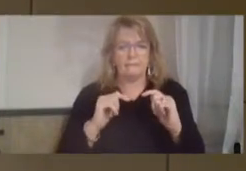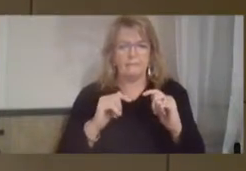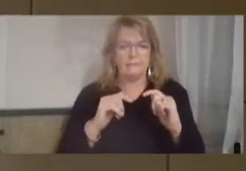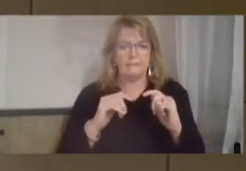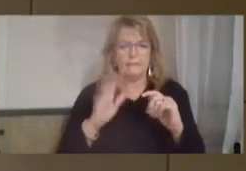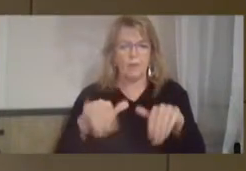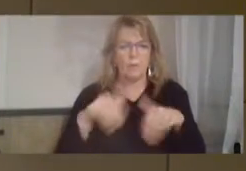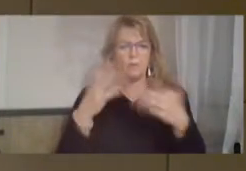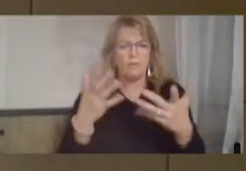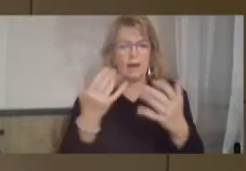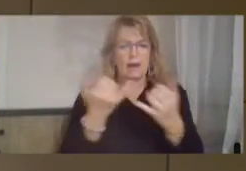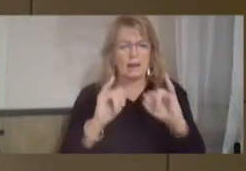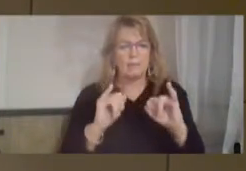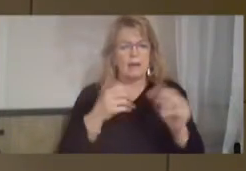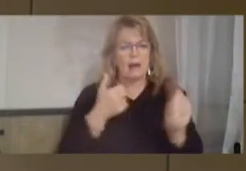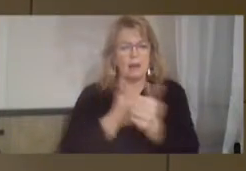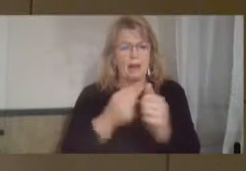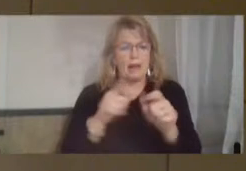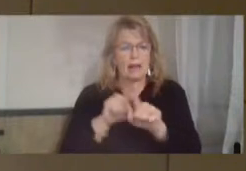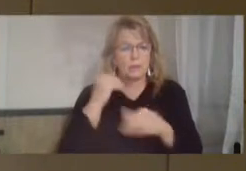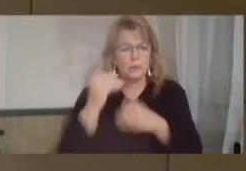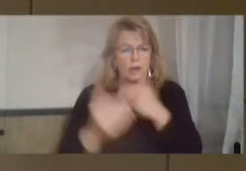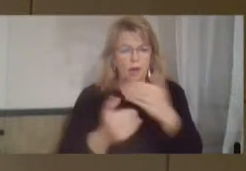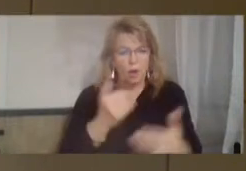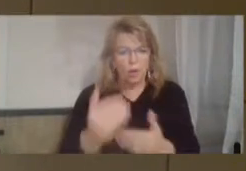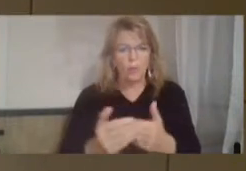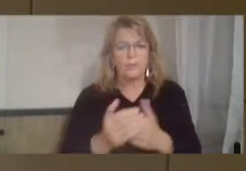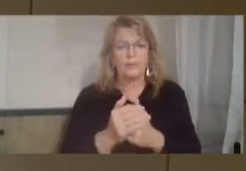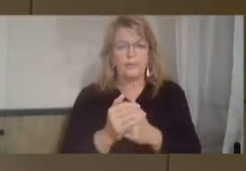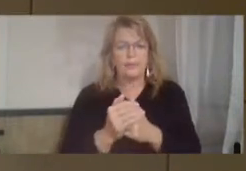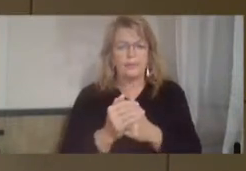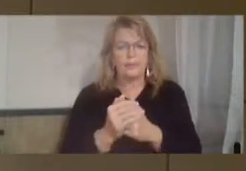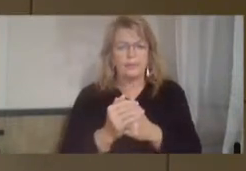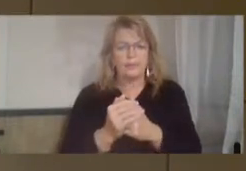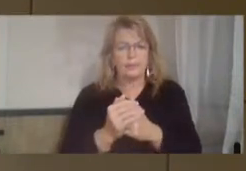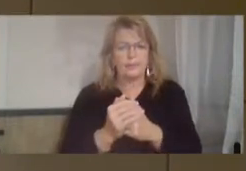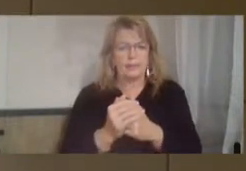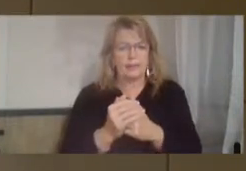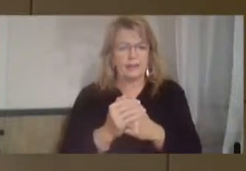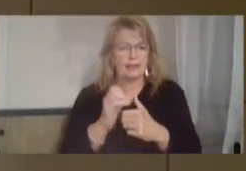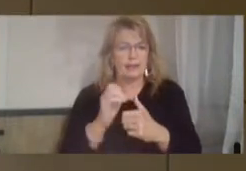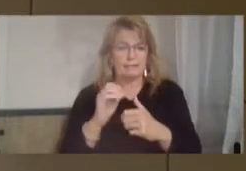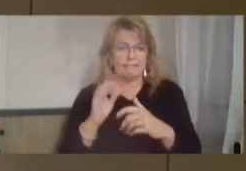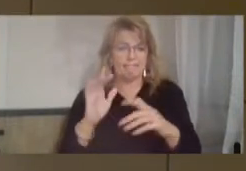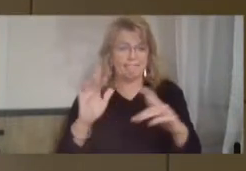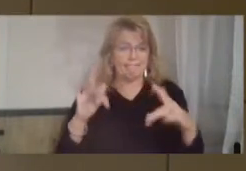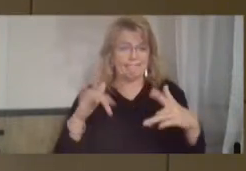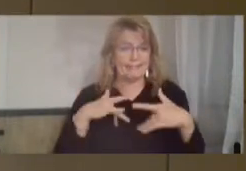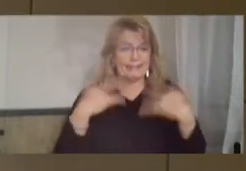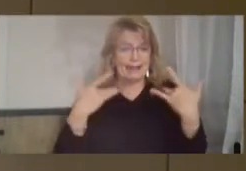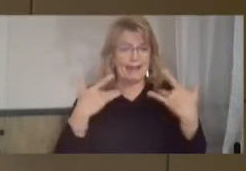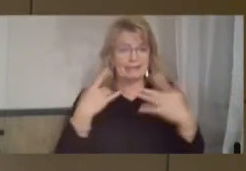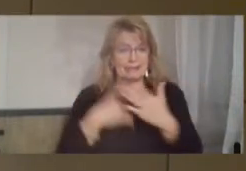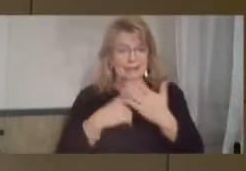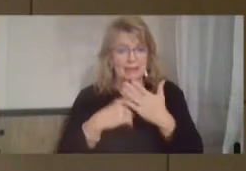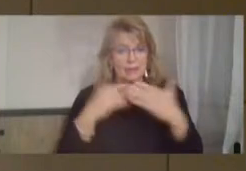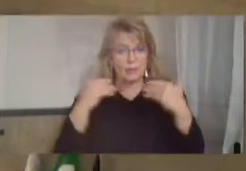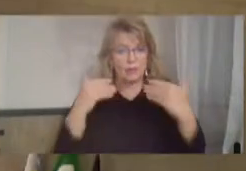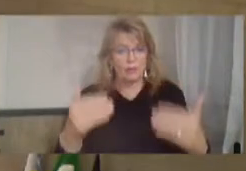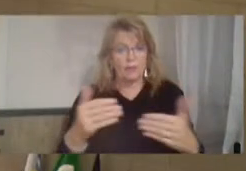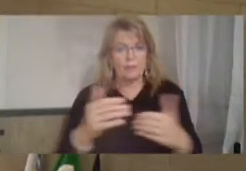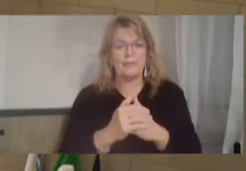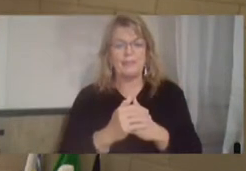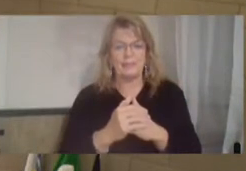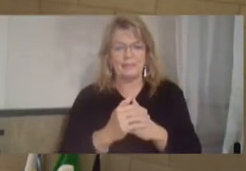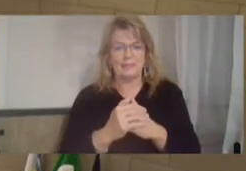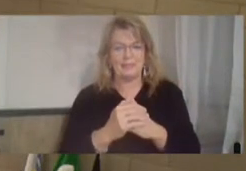the chronology and the status of the discussions as we go forward. Thank you so much for that. And the only other thing that I will add